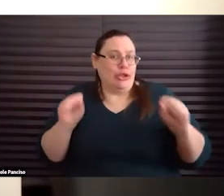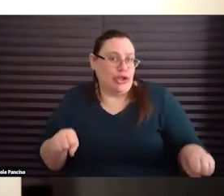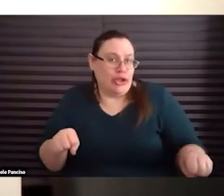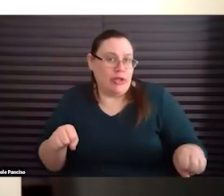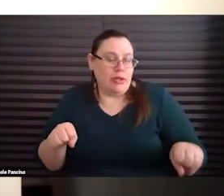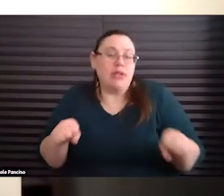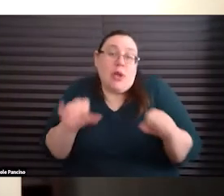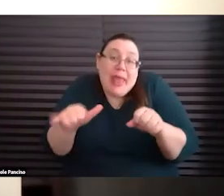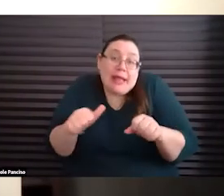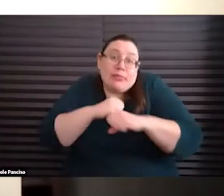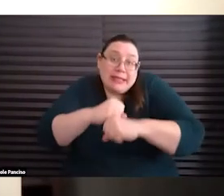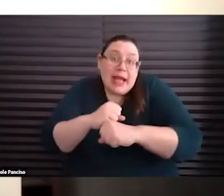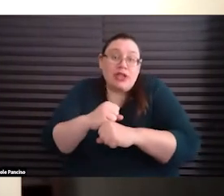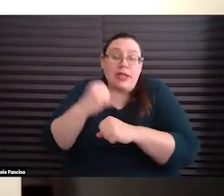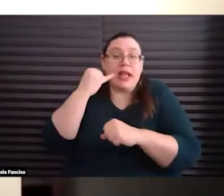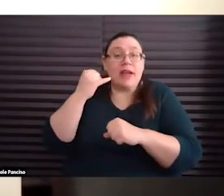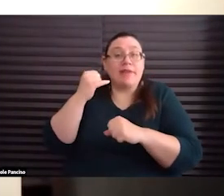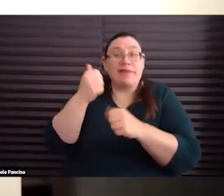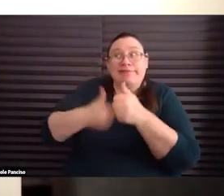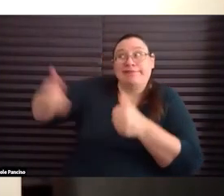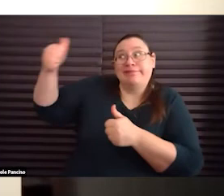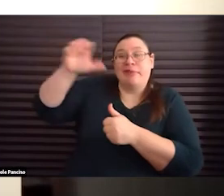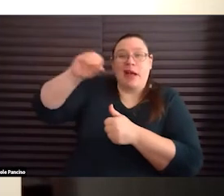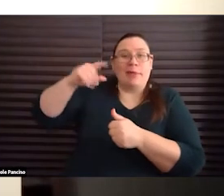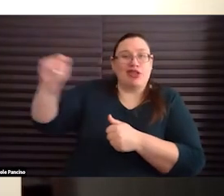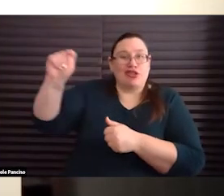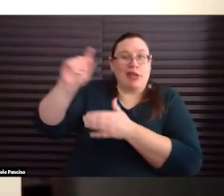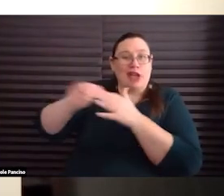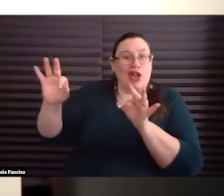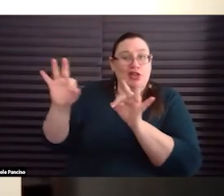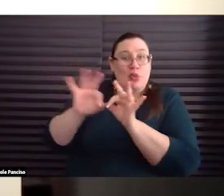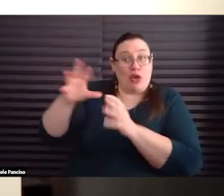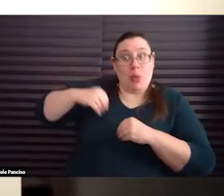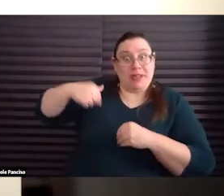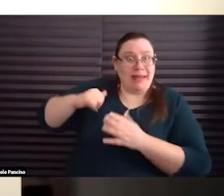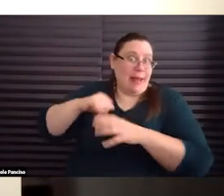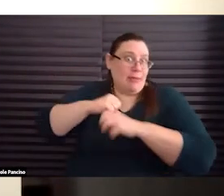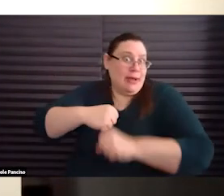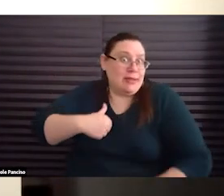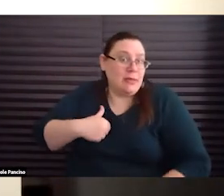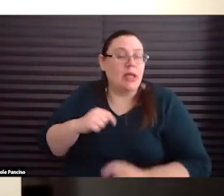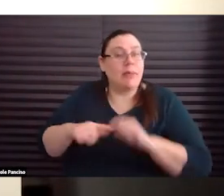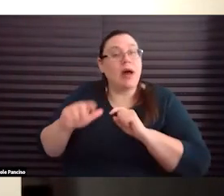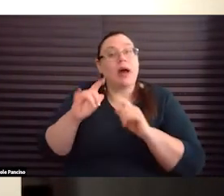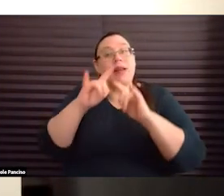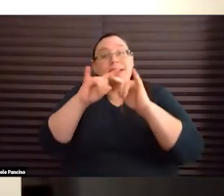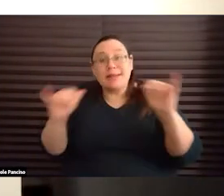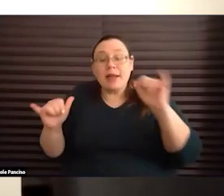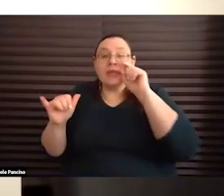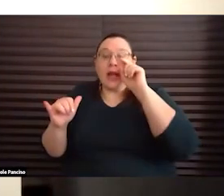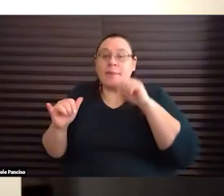by a $1 trillion company. But the other side of that development is one of the $1